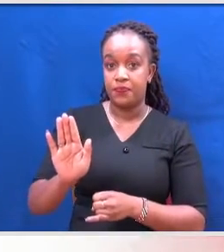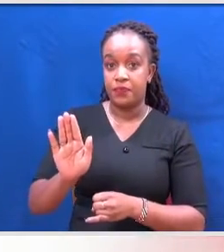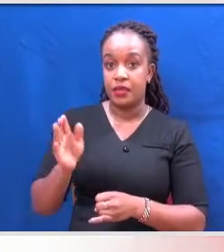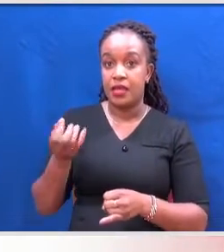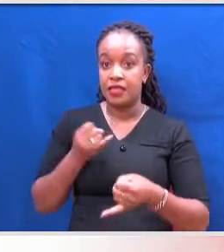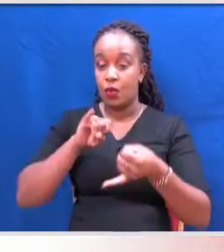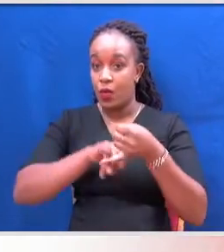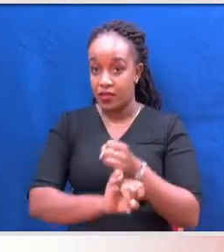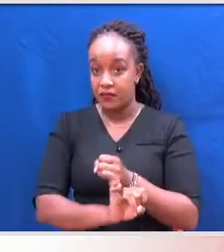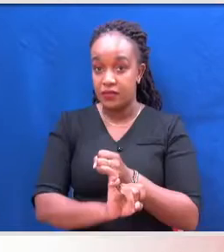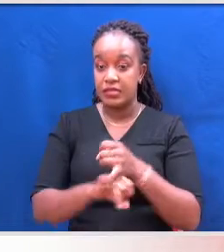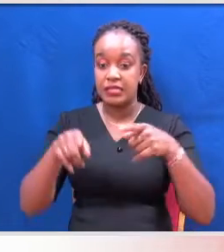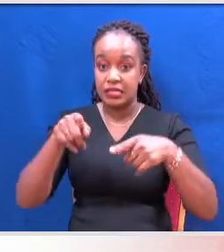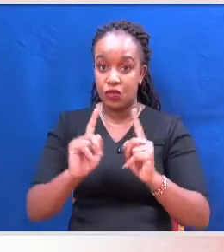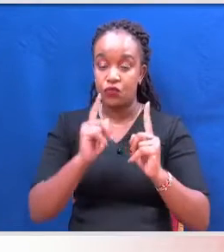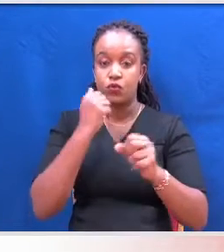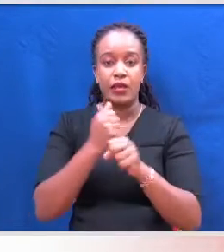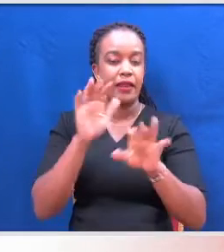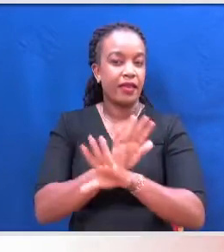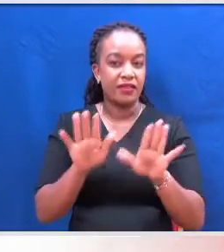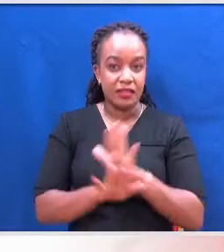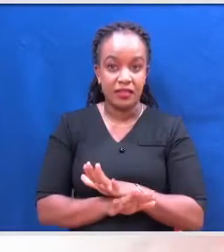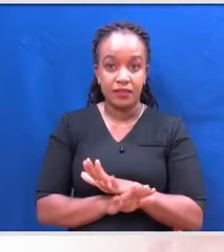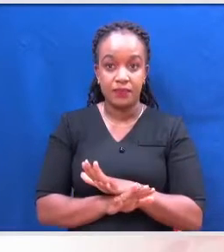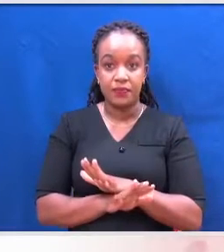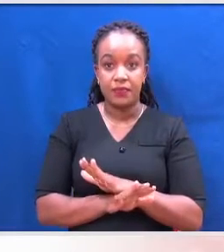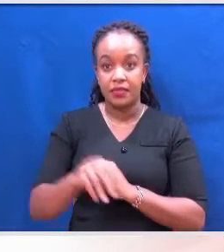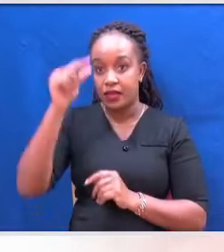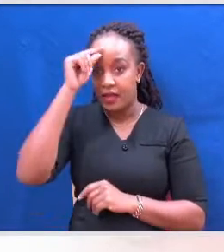mean delegated? Can you explain? The governor